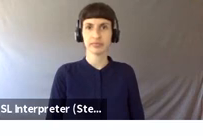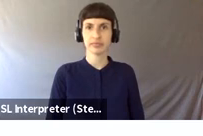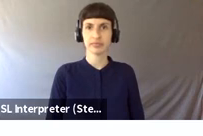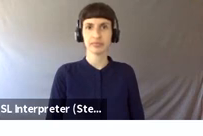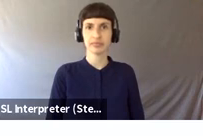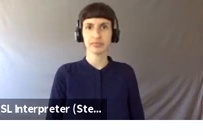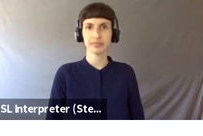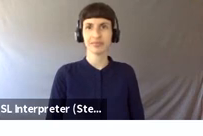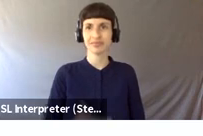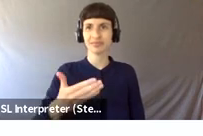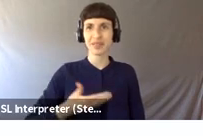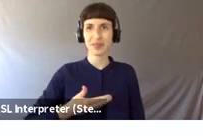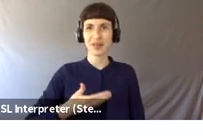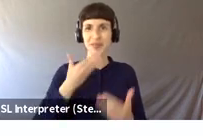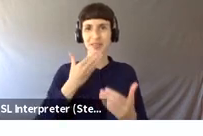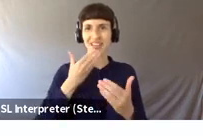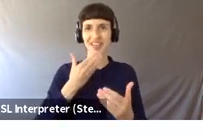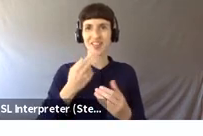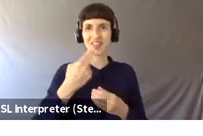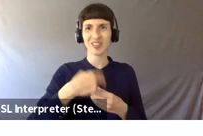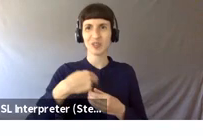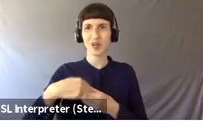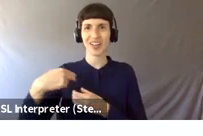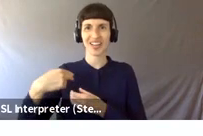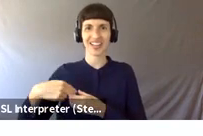Welcome. Thank you for joining us.